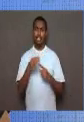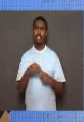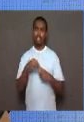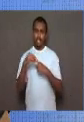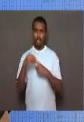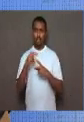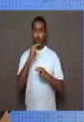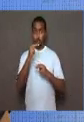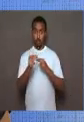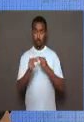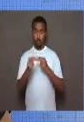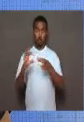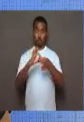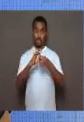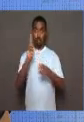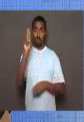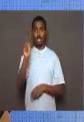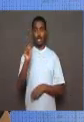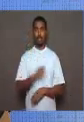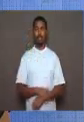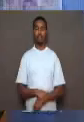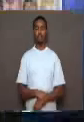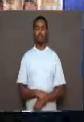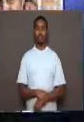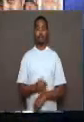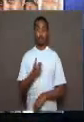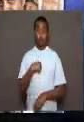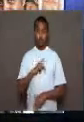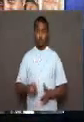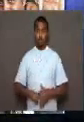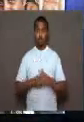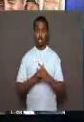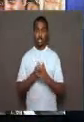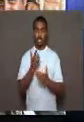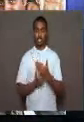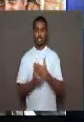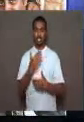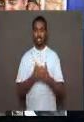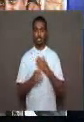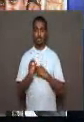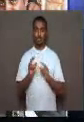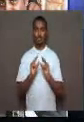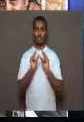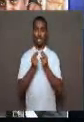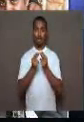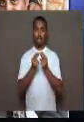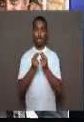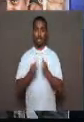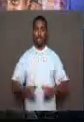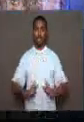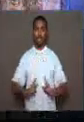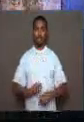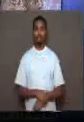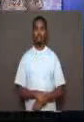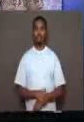and even the United Nations. We will begin with a discussion of family